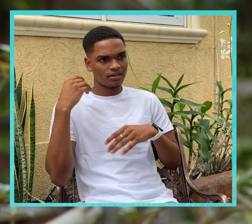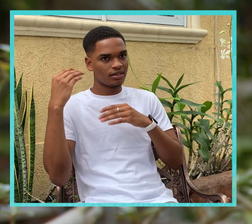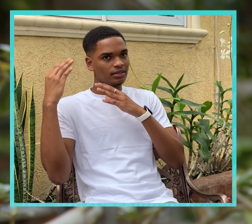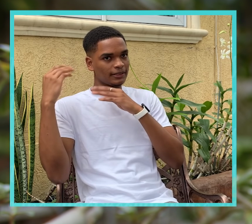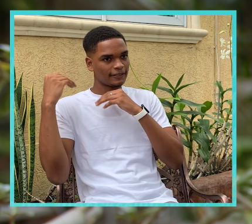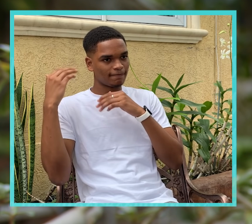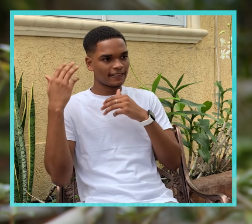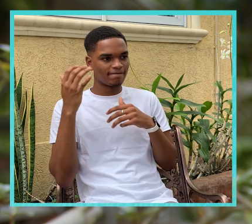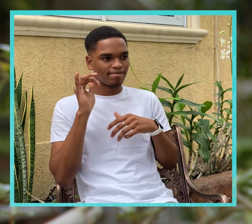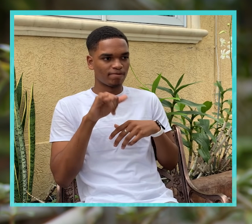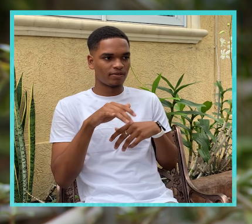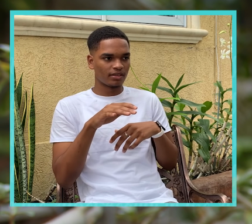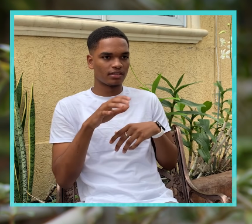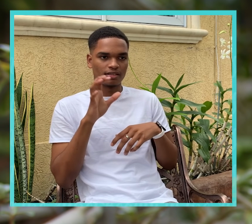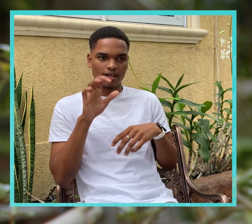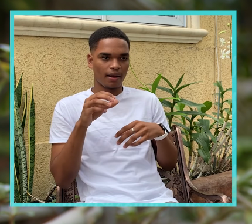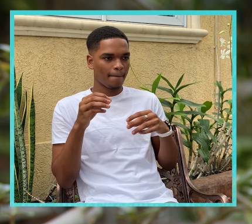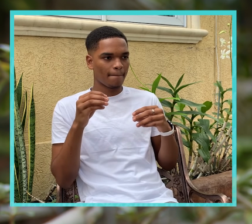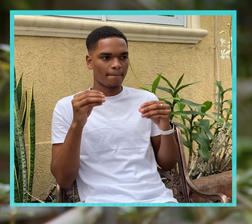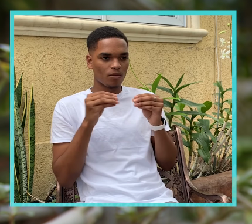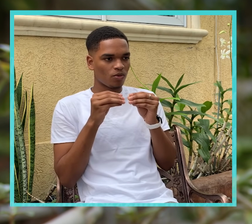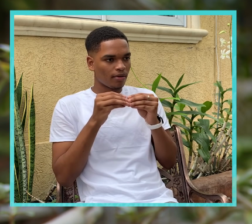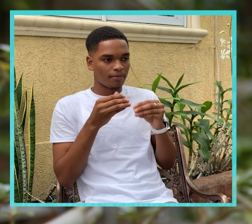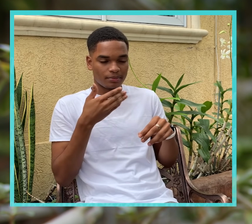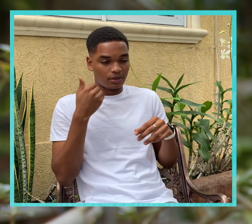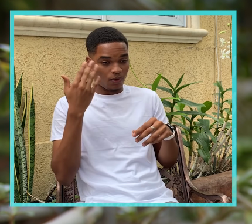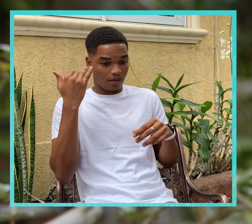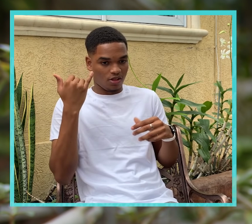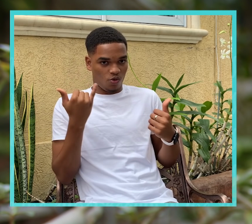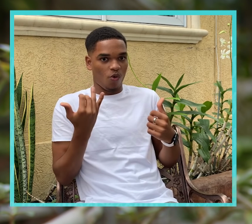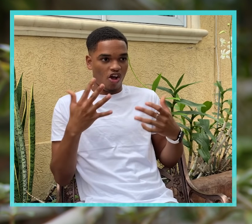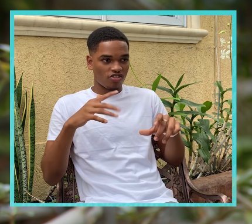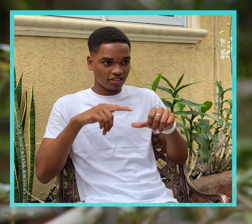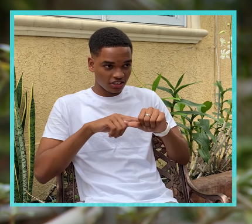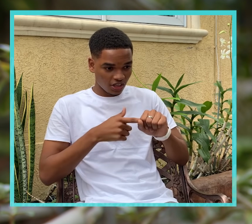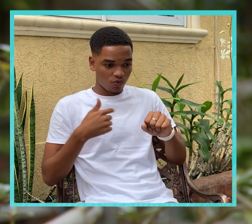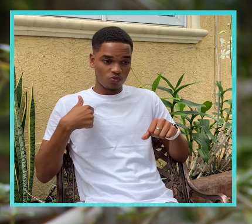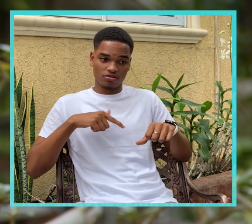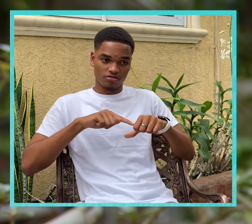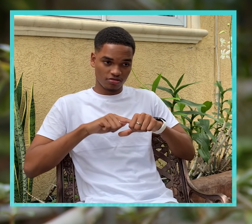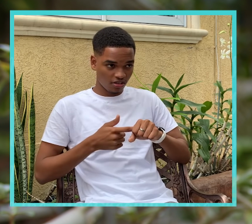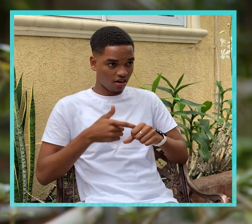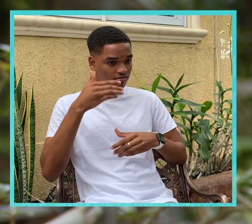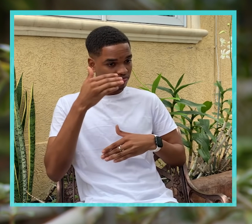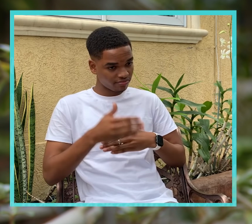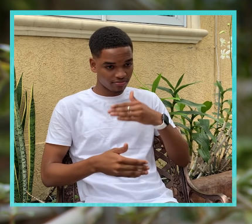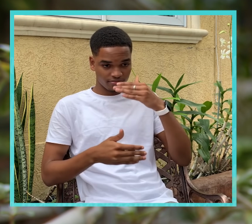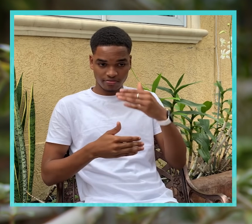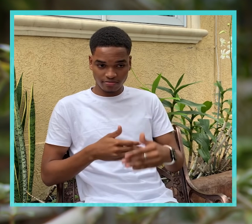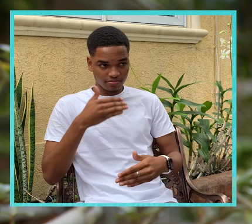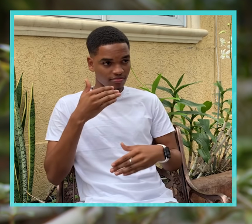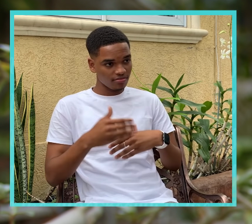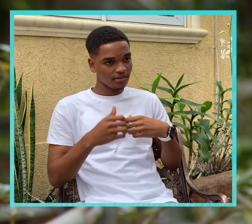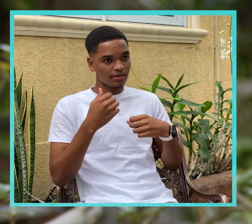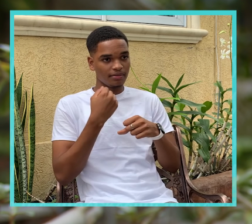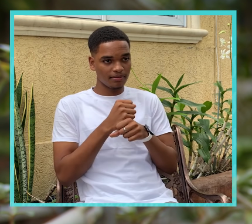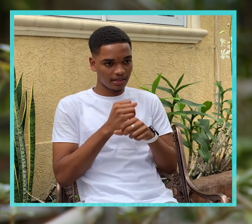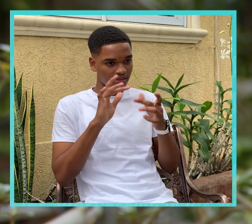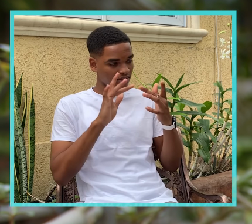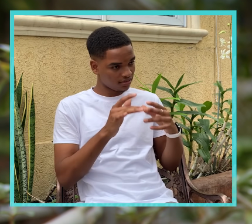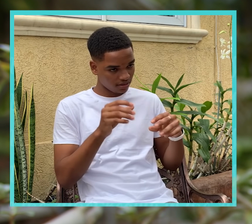like, hit, it's already starting because we have started, we have registered our website, all of that. But I